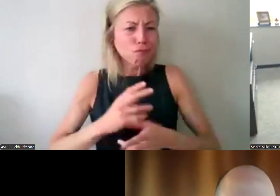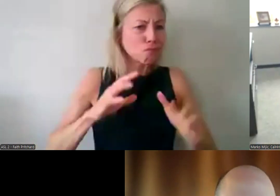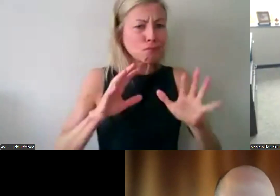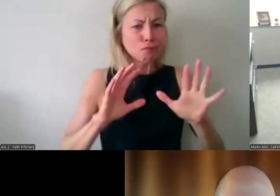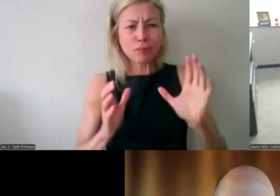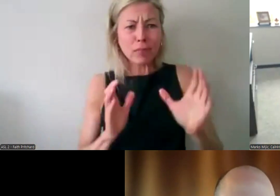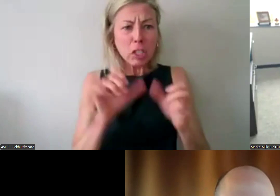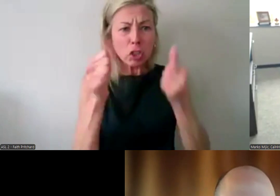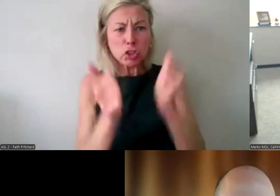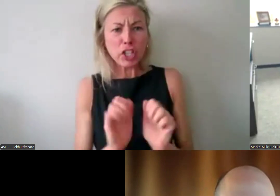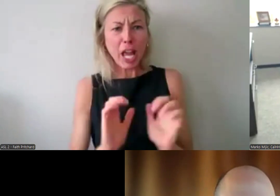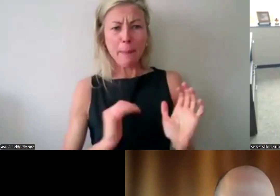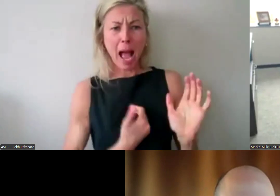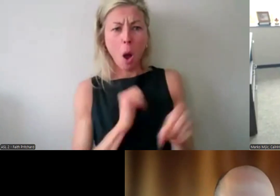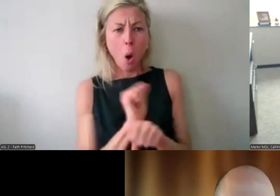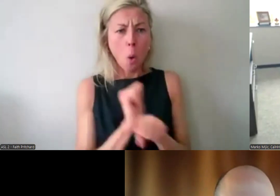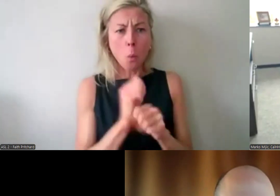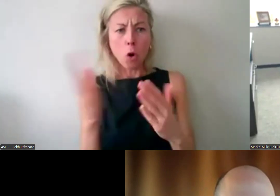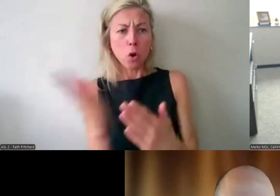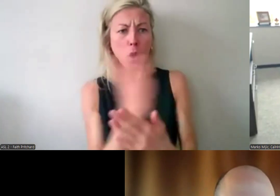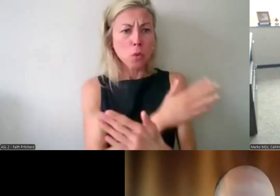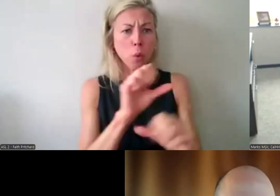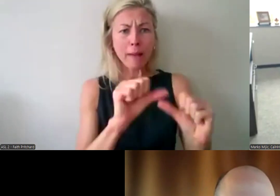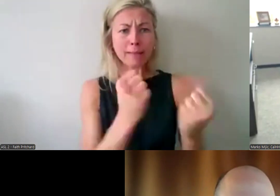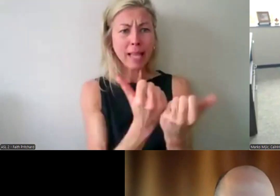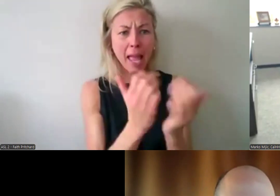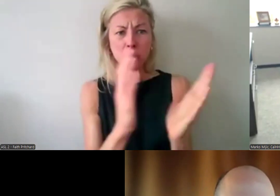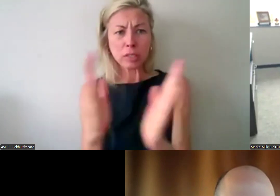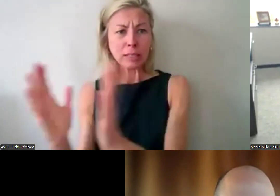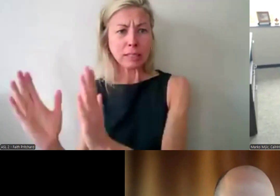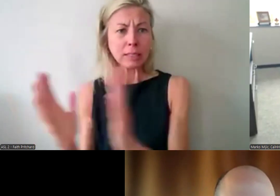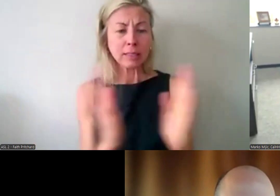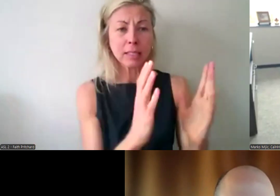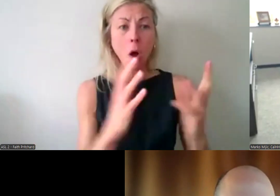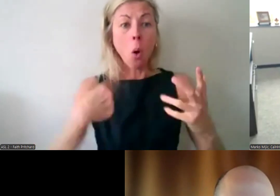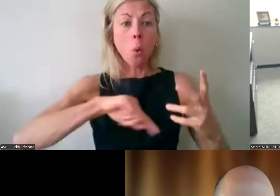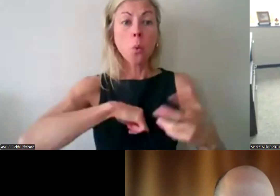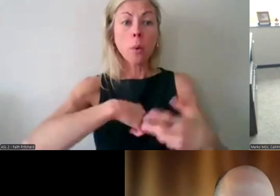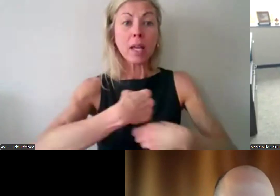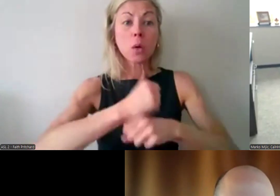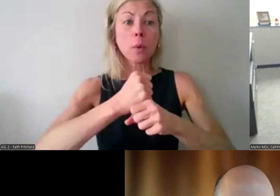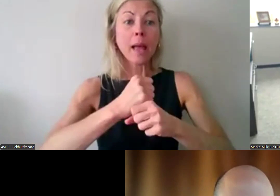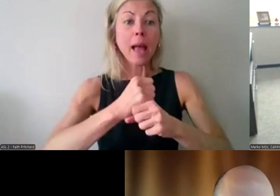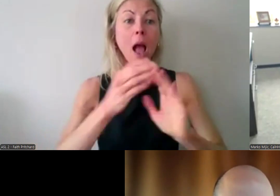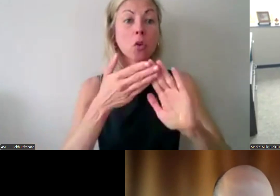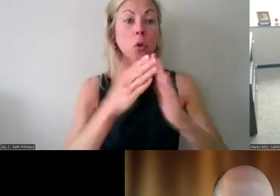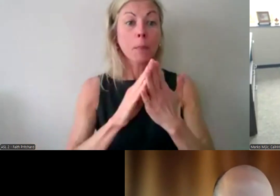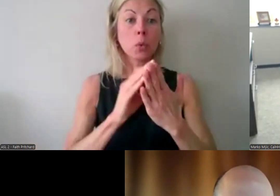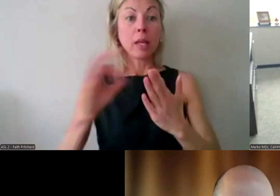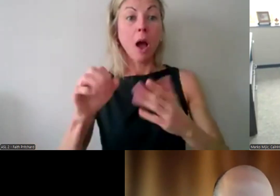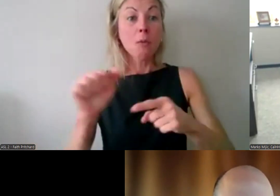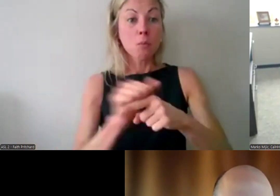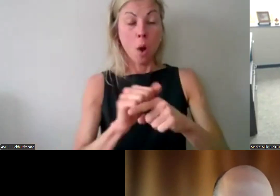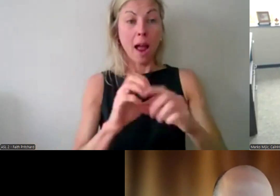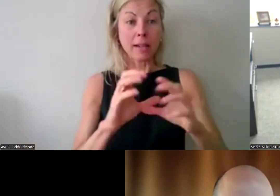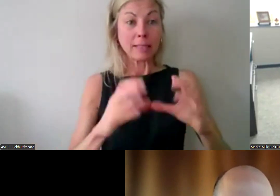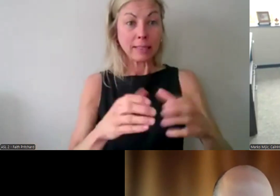thinking across the agency, not just and we have created a community of practice around this internally that